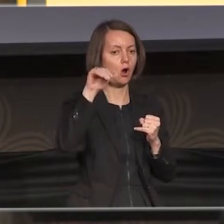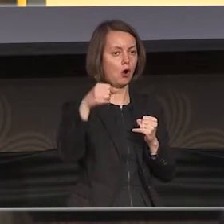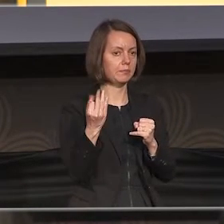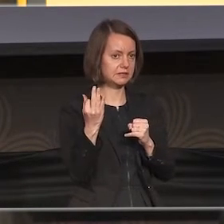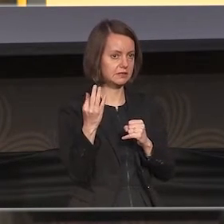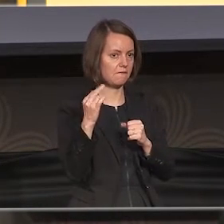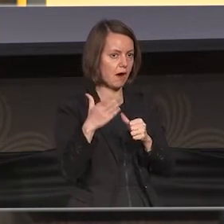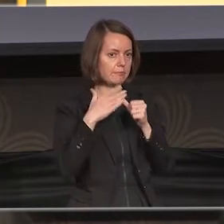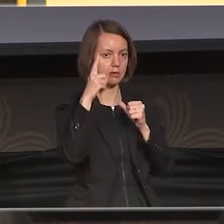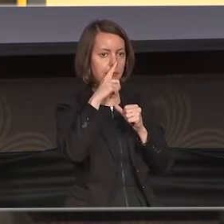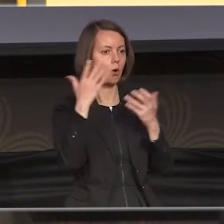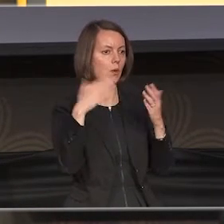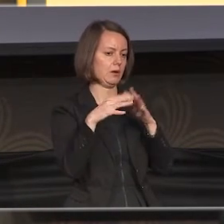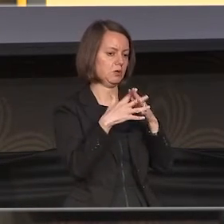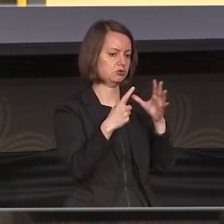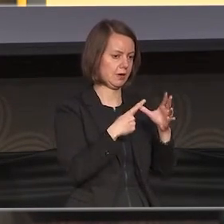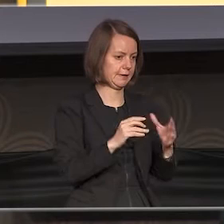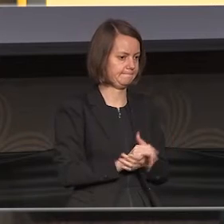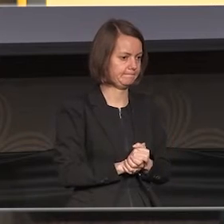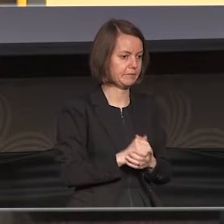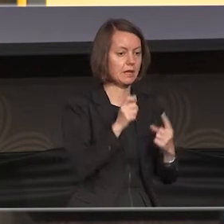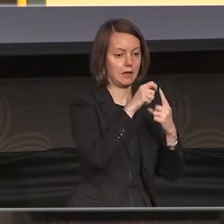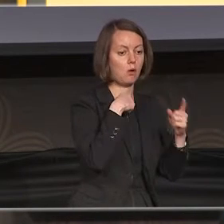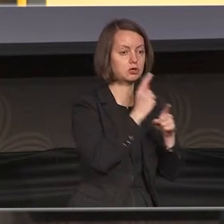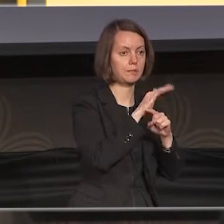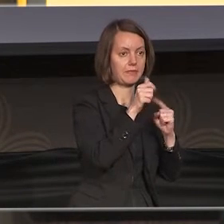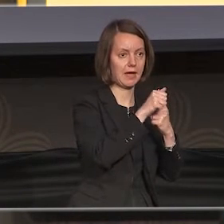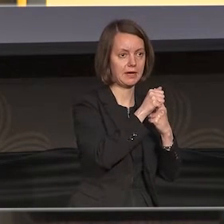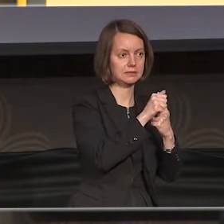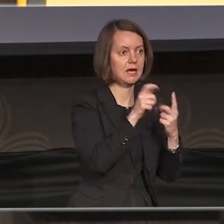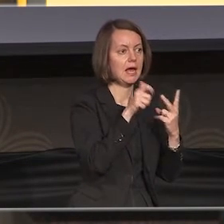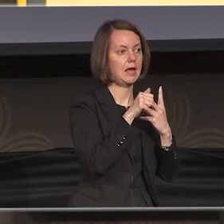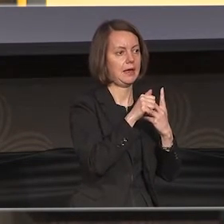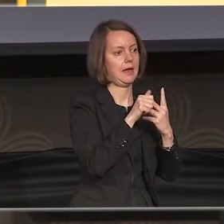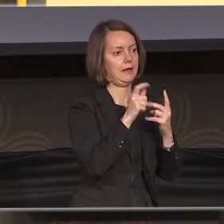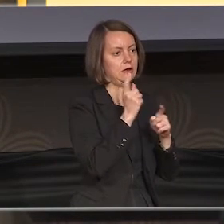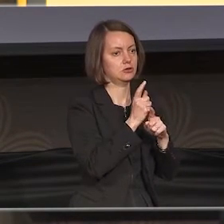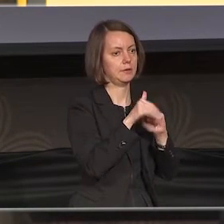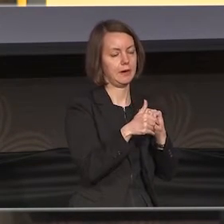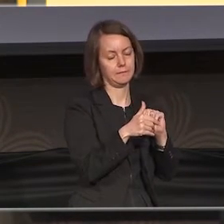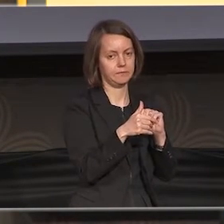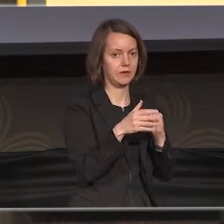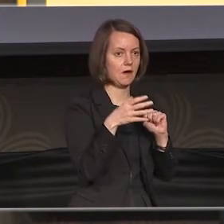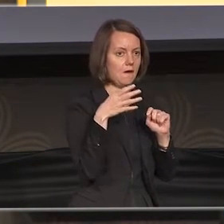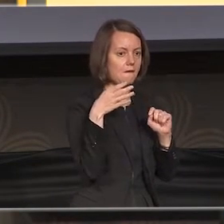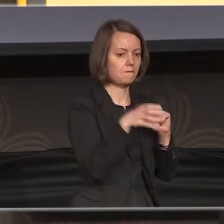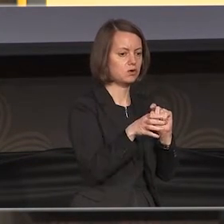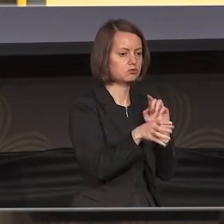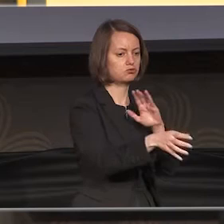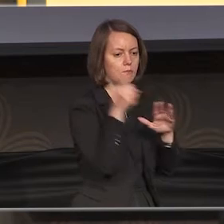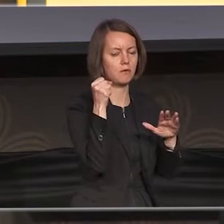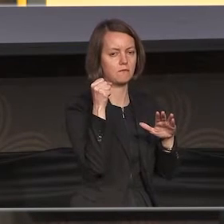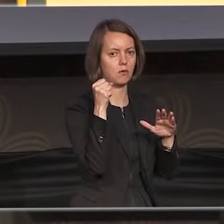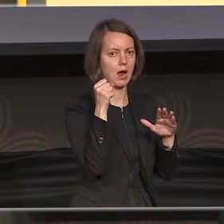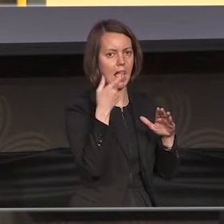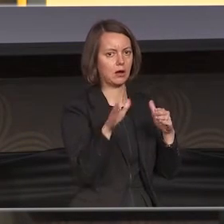state of Western Australia. And of course, I'm talking about the forced removal, or the forced closures